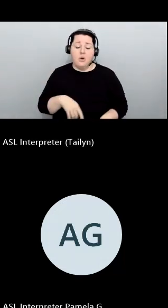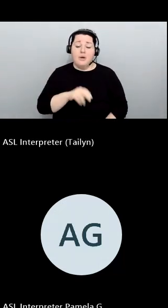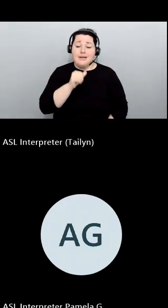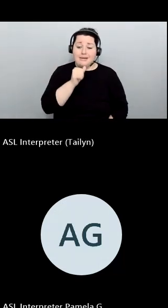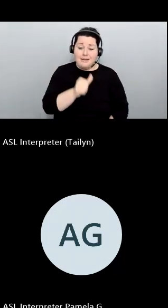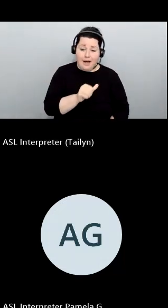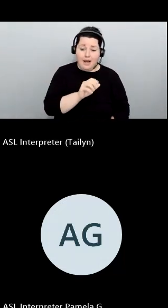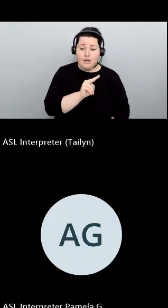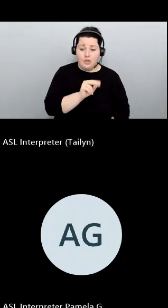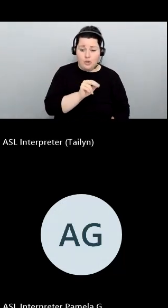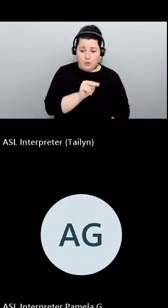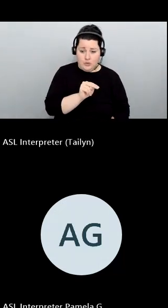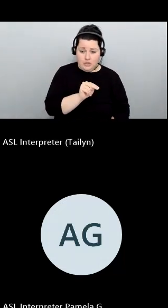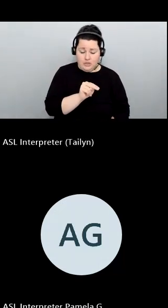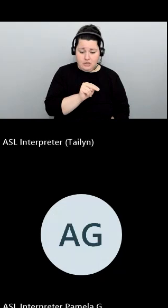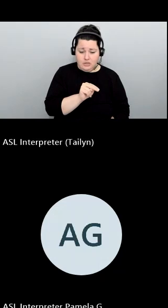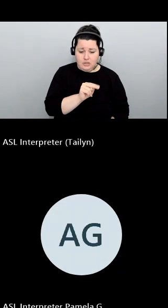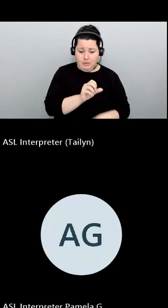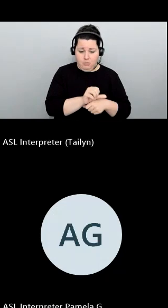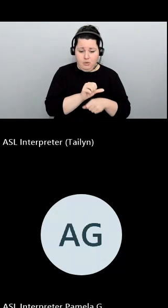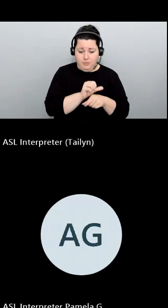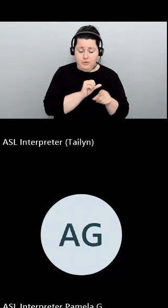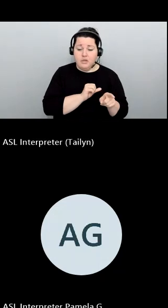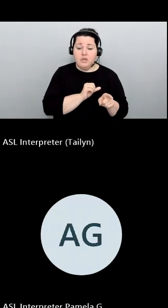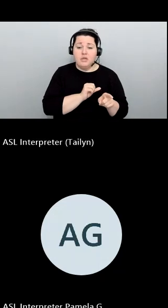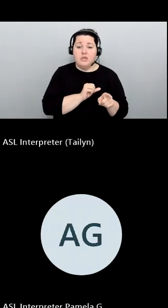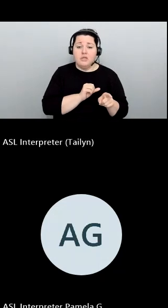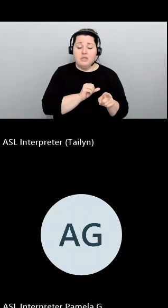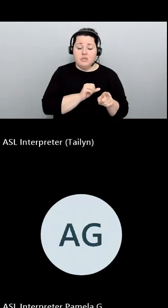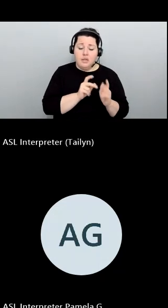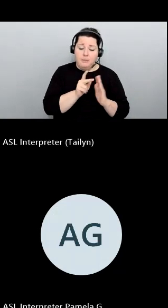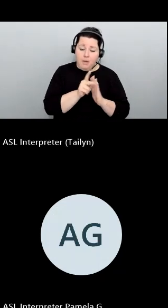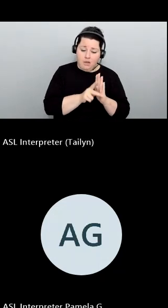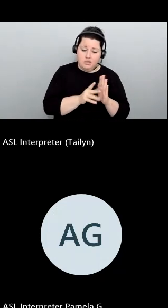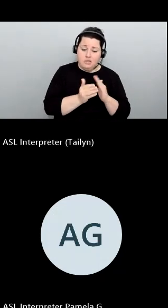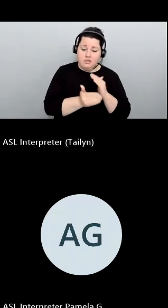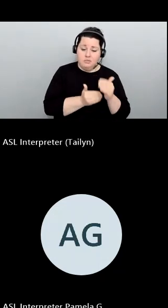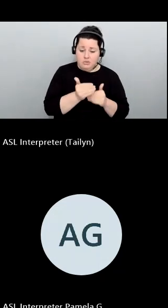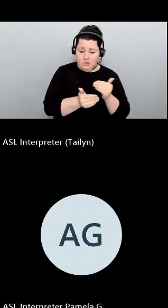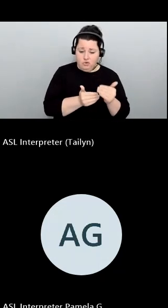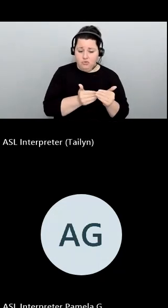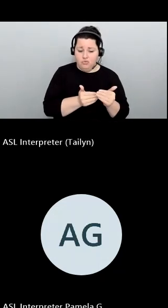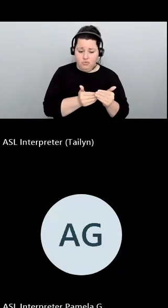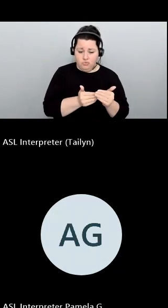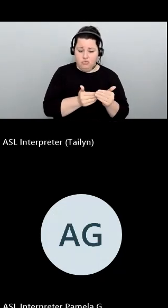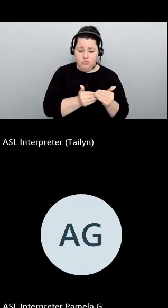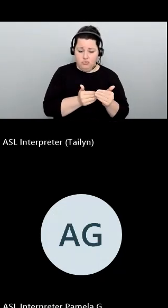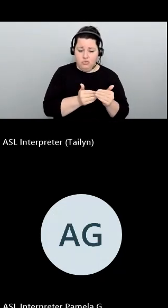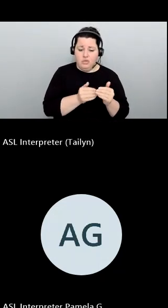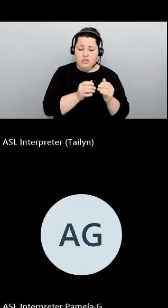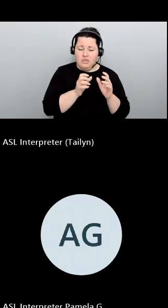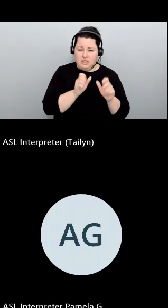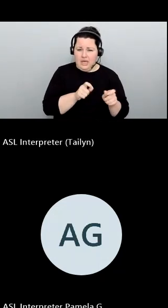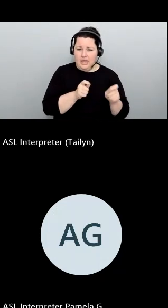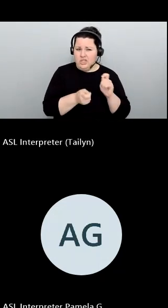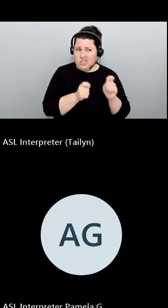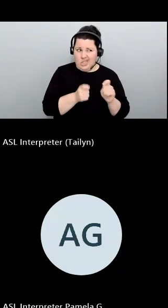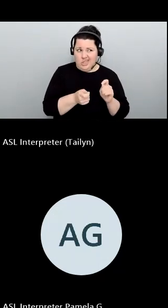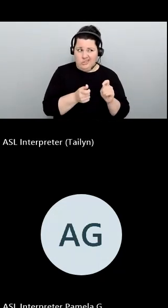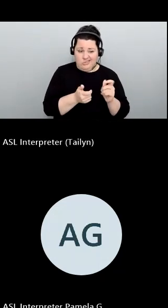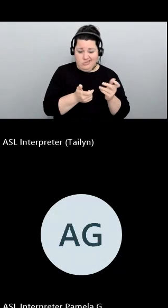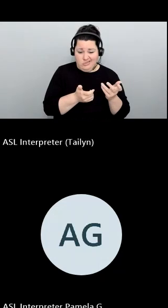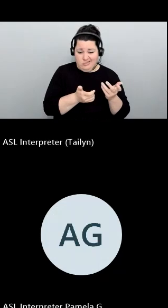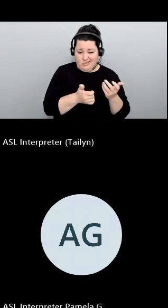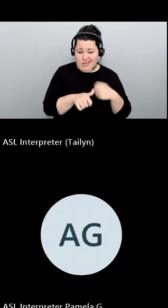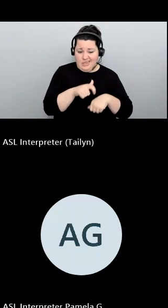non-union employment situation, policies and procedures can change kind of whenever the